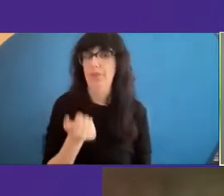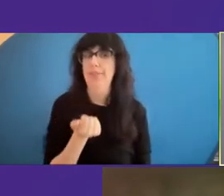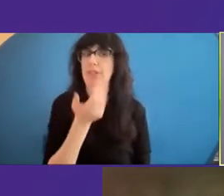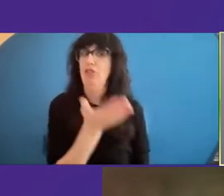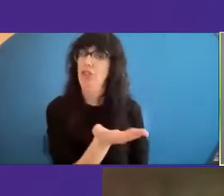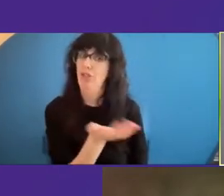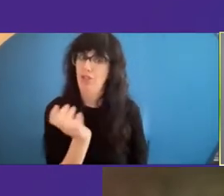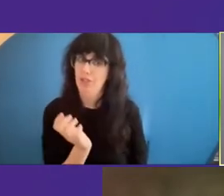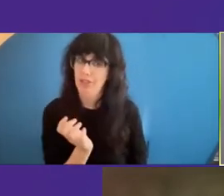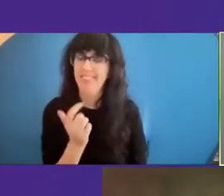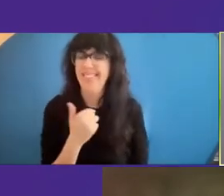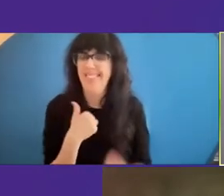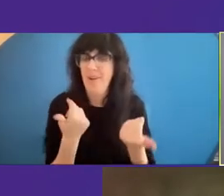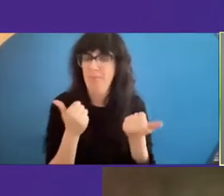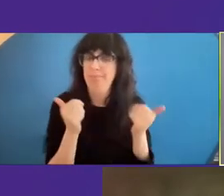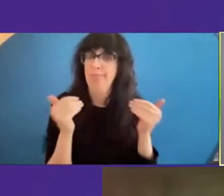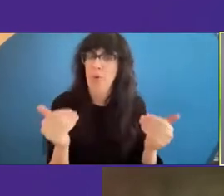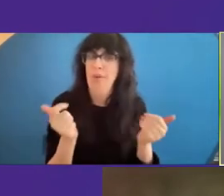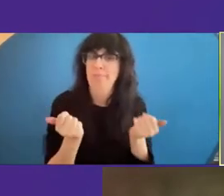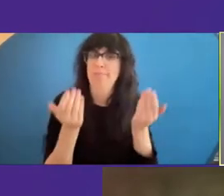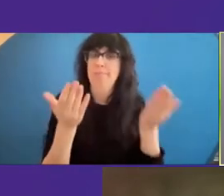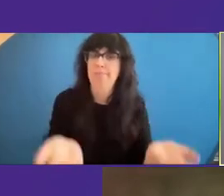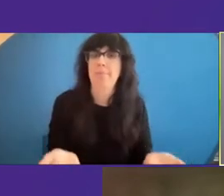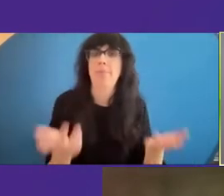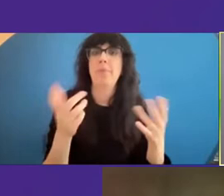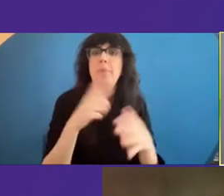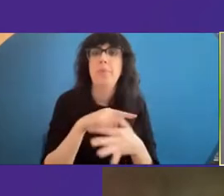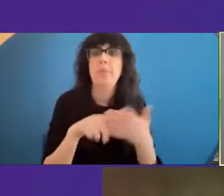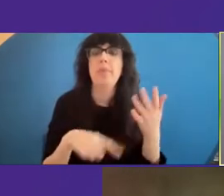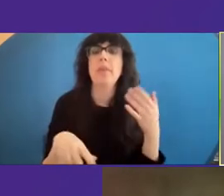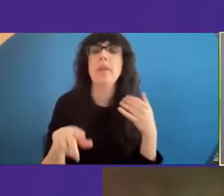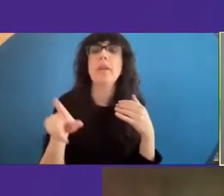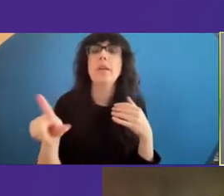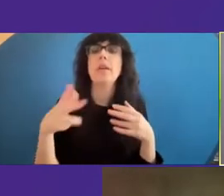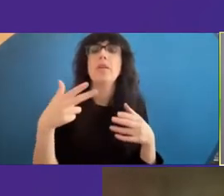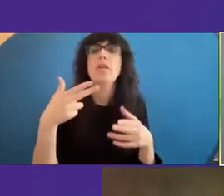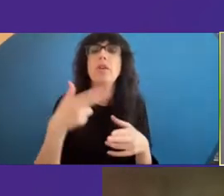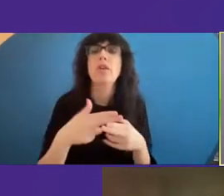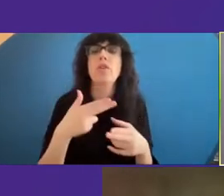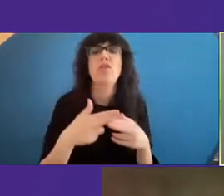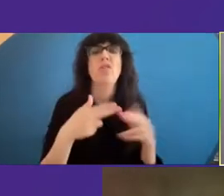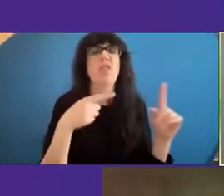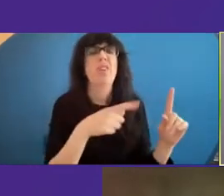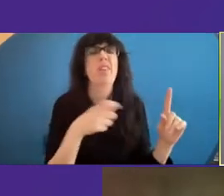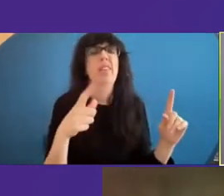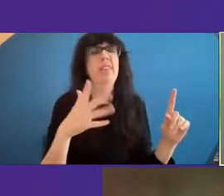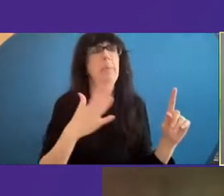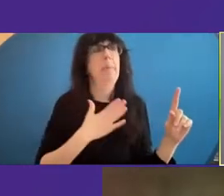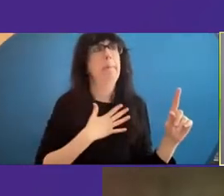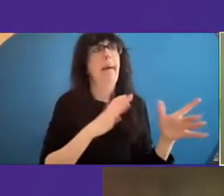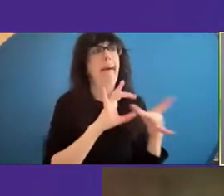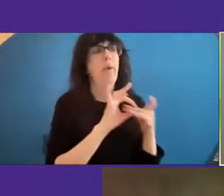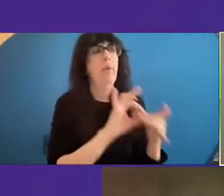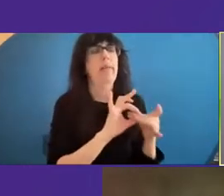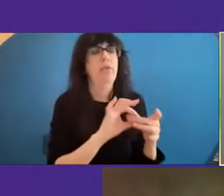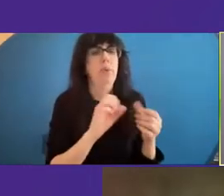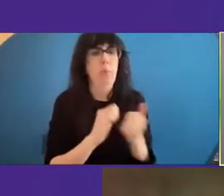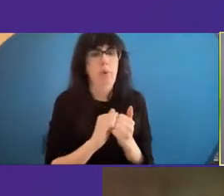this morning, that the frame brings to mind what she called, quote, my relationship to my own